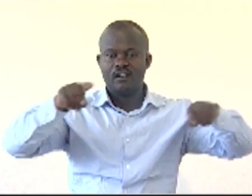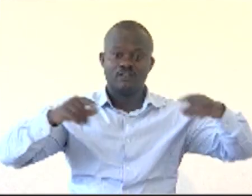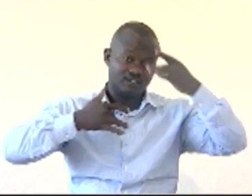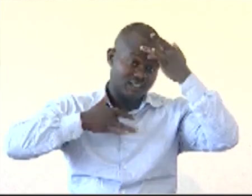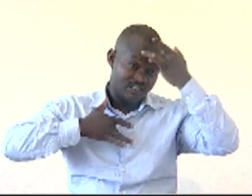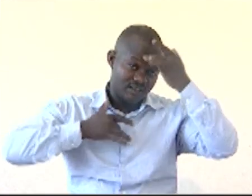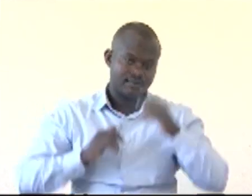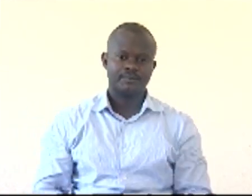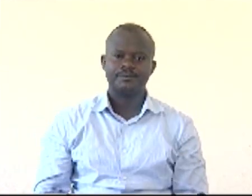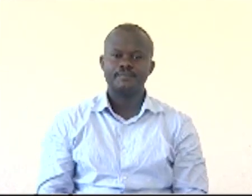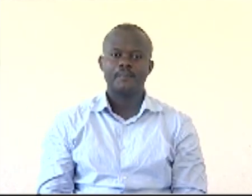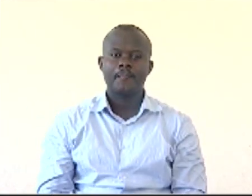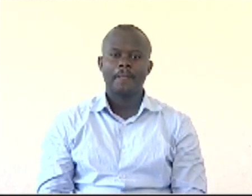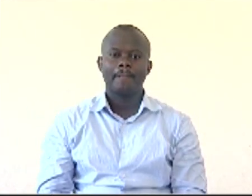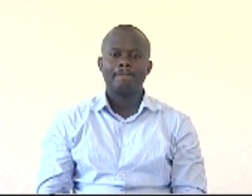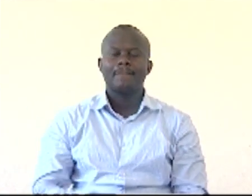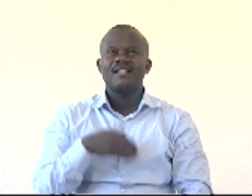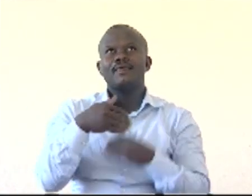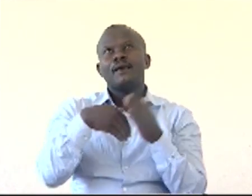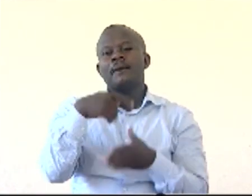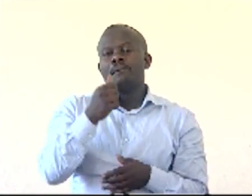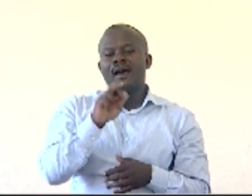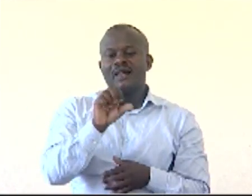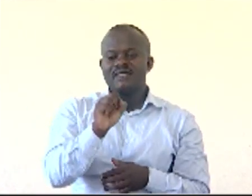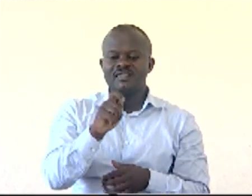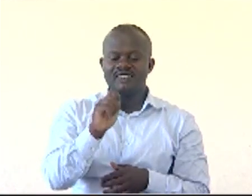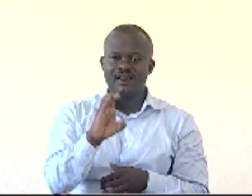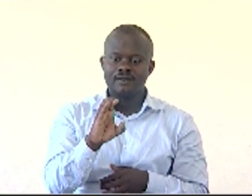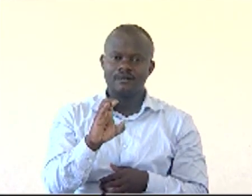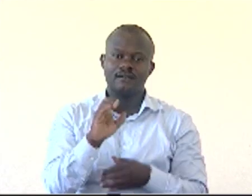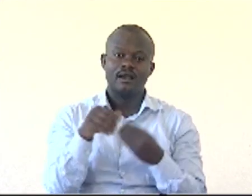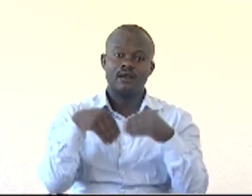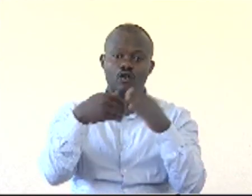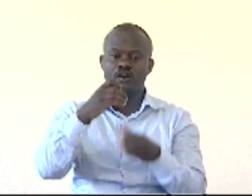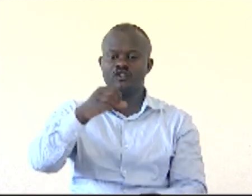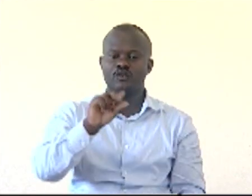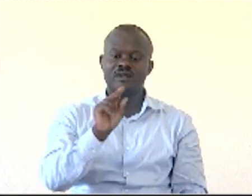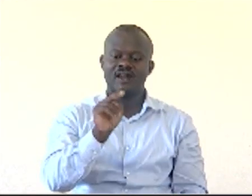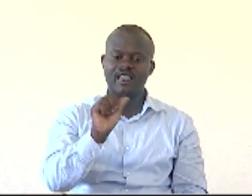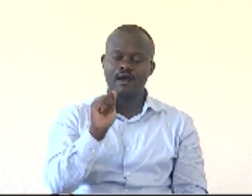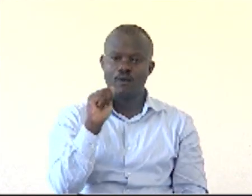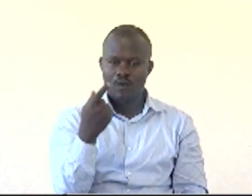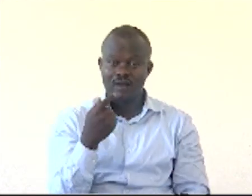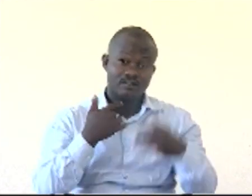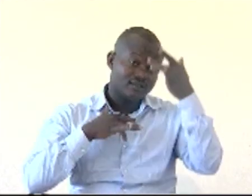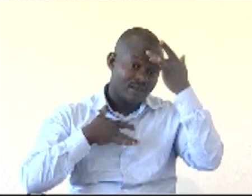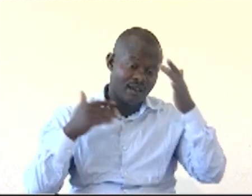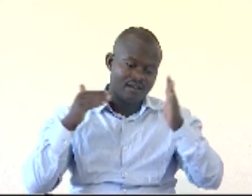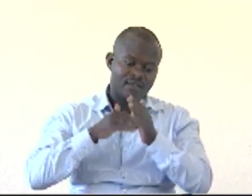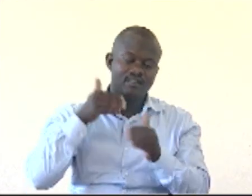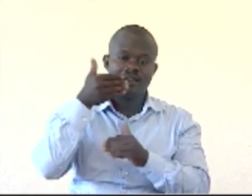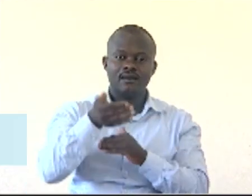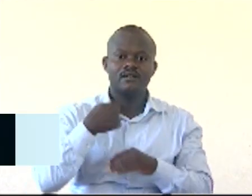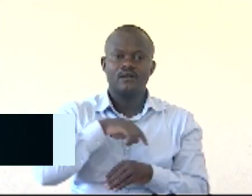diseases. Then parasitic worms can cause Guinea worm disease, and then